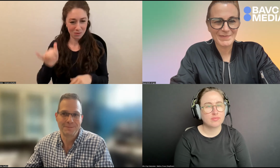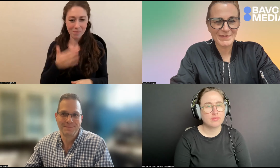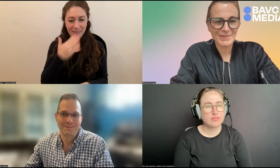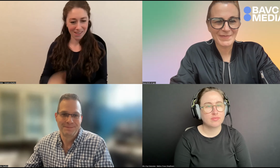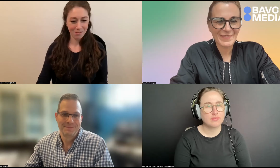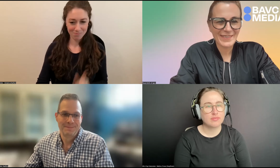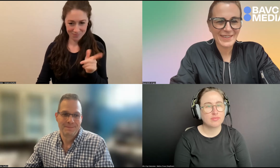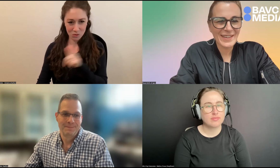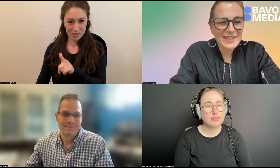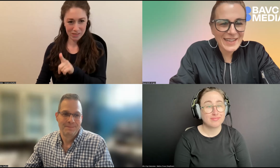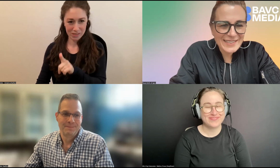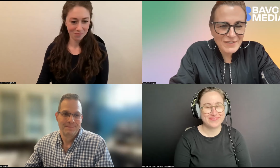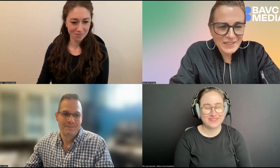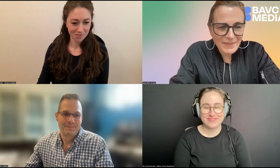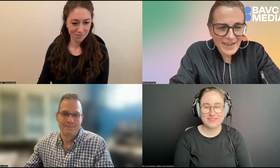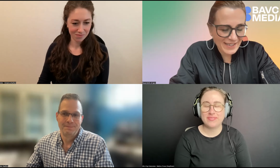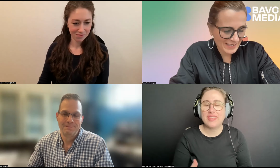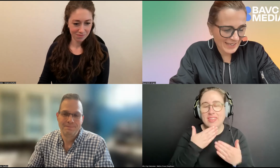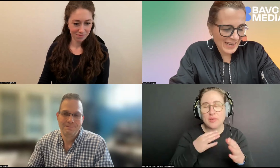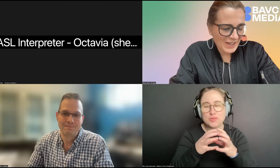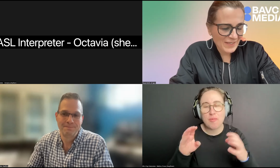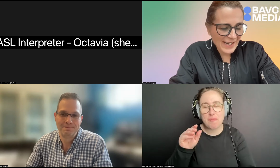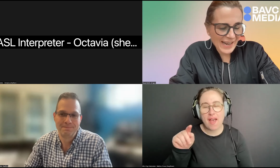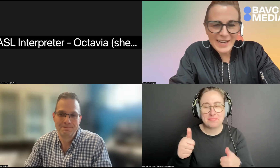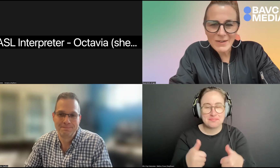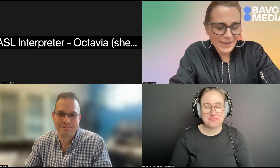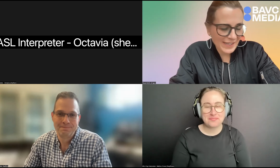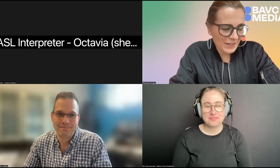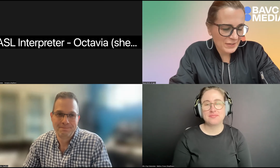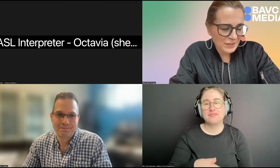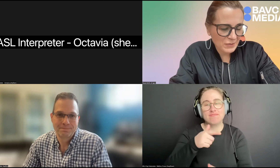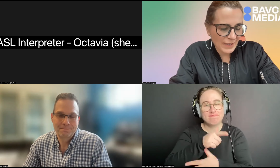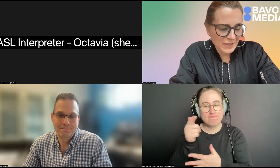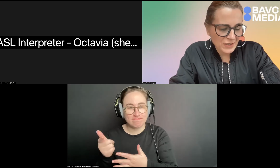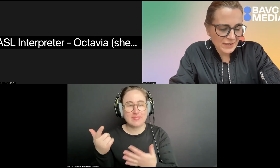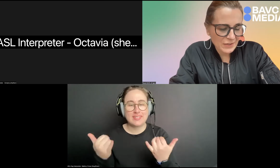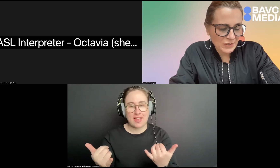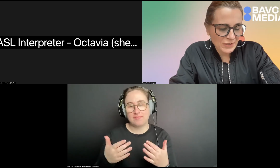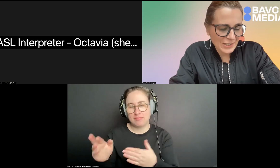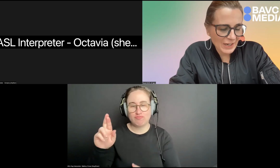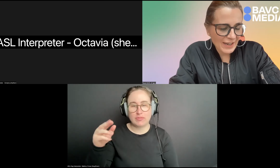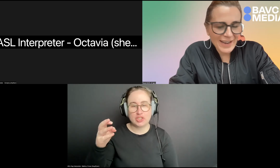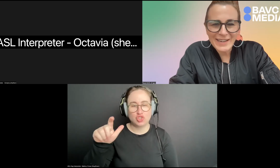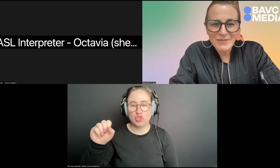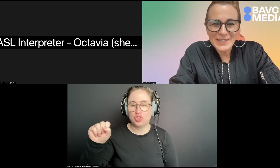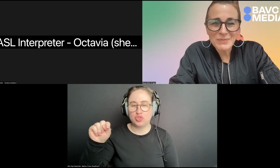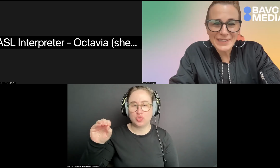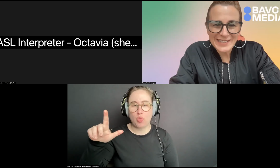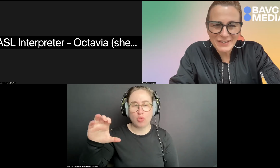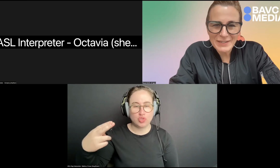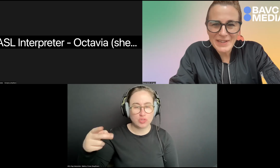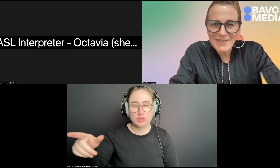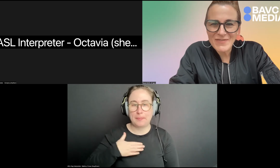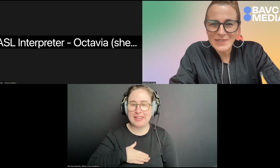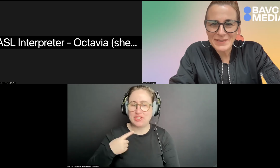you. Thanks so much, Matt. Great. And now we're going to go to Rachel Stolch. And Rachel,